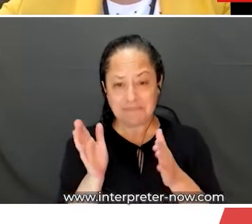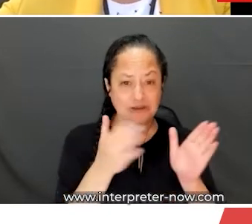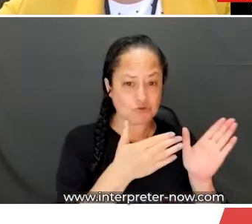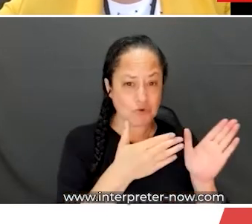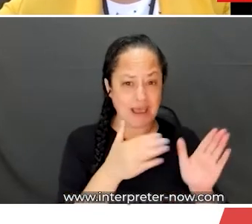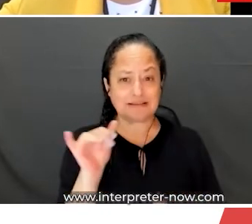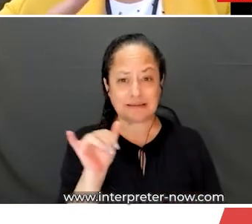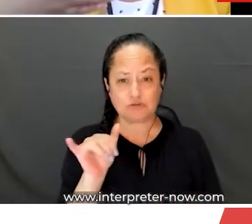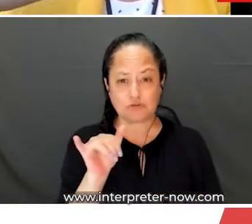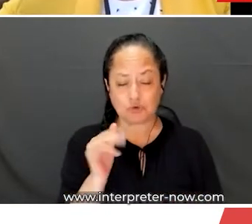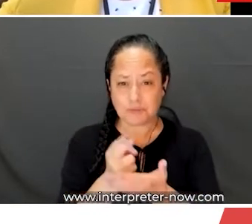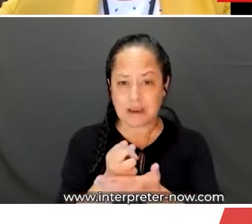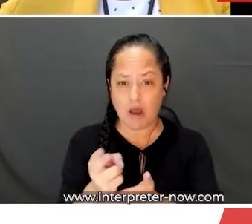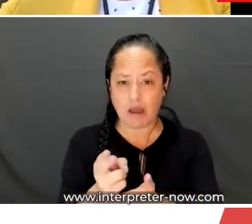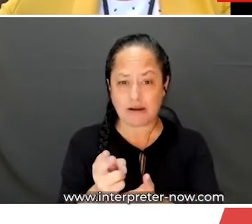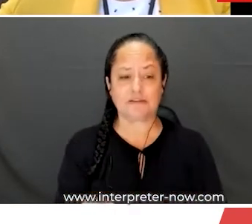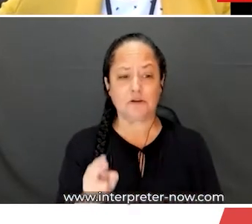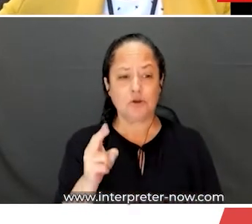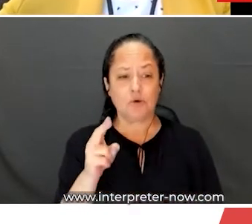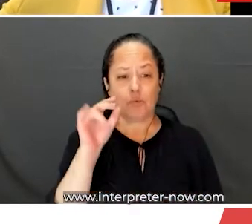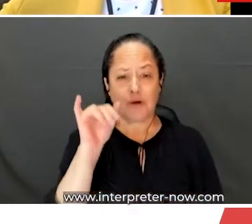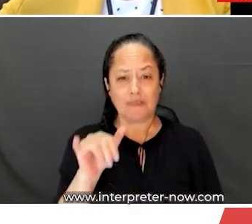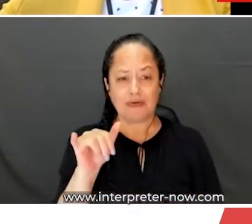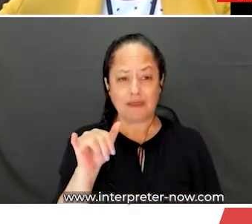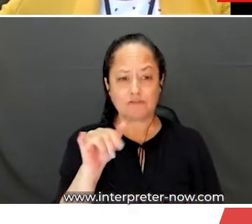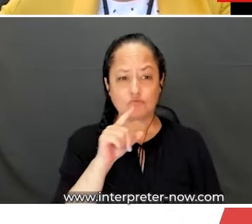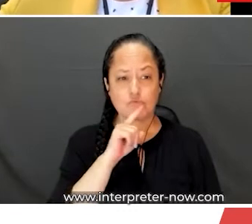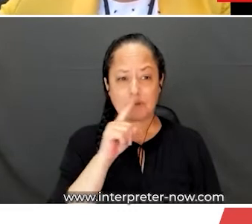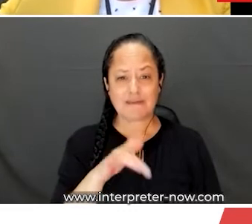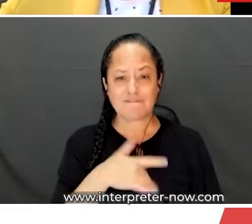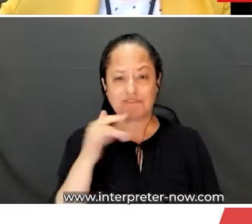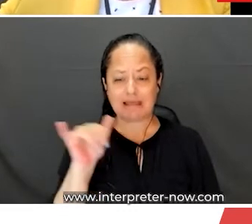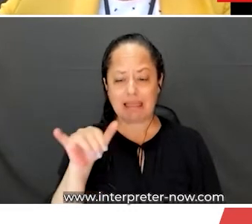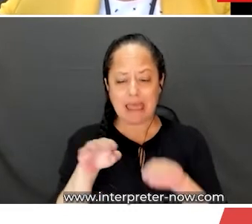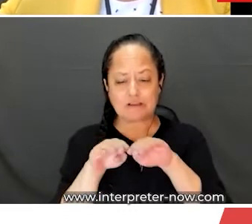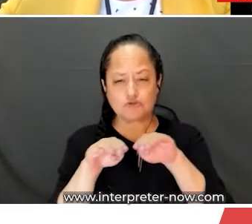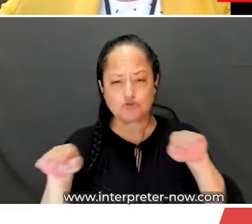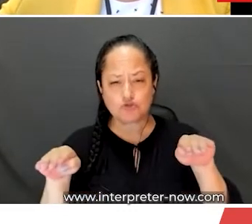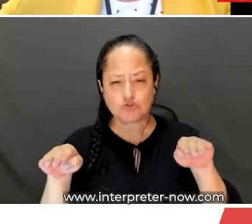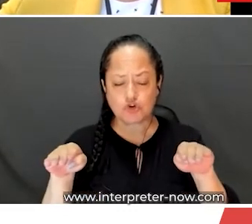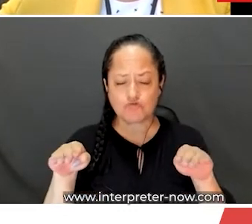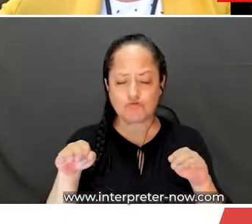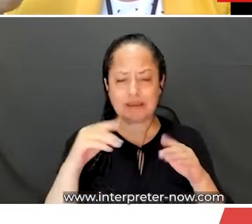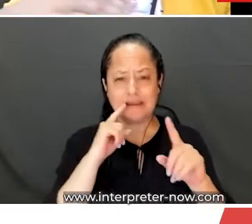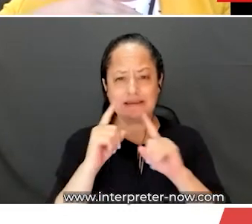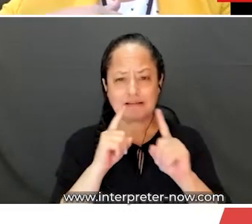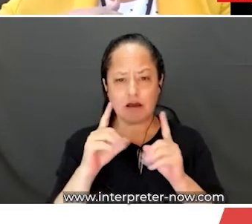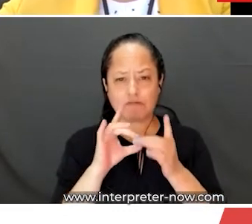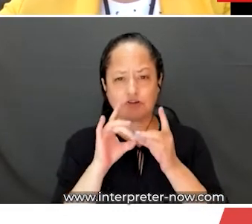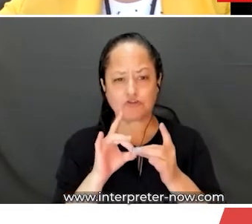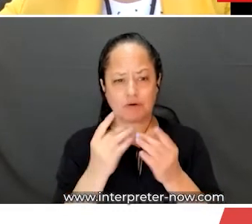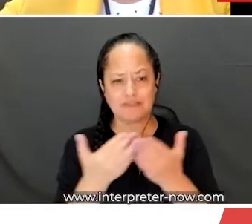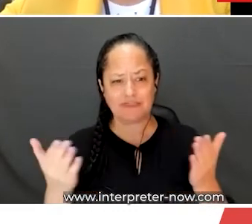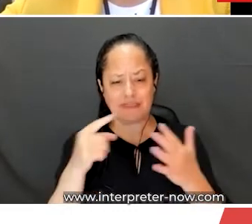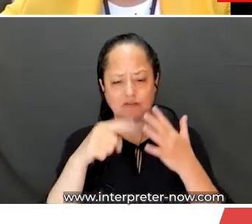be quite honest, as well, when that's really this, I feel like, surface level conversation about really the things that